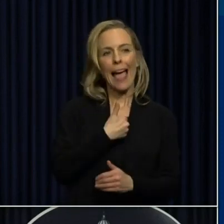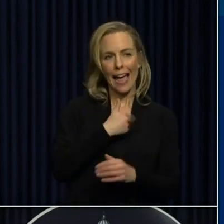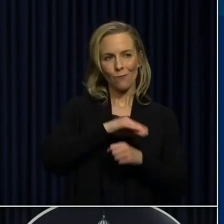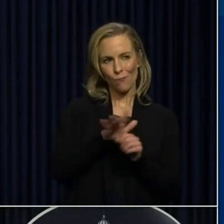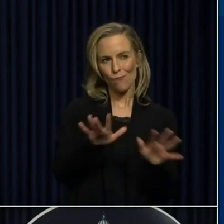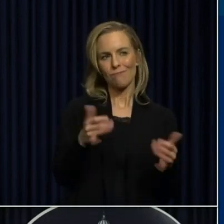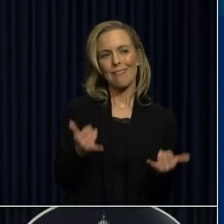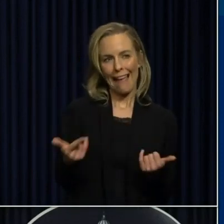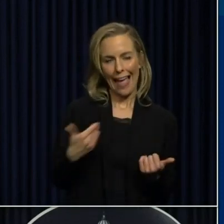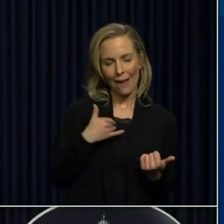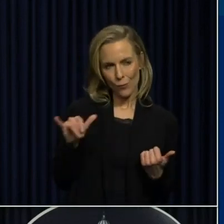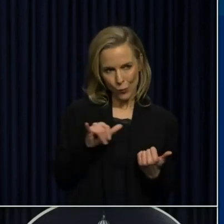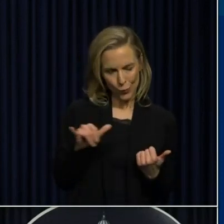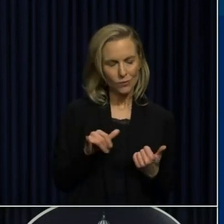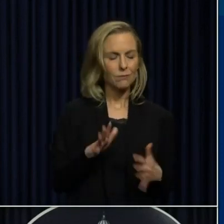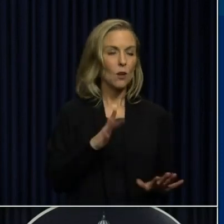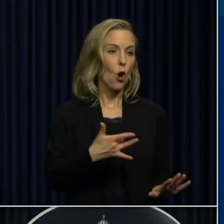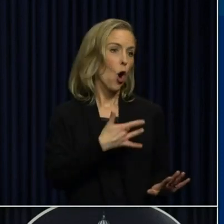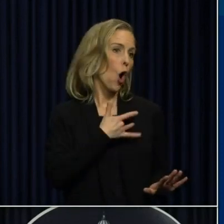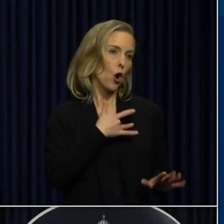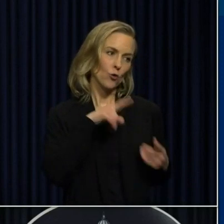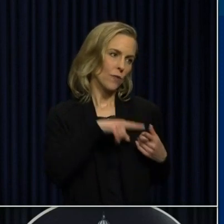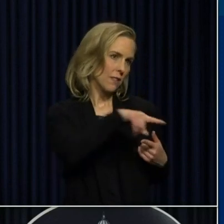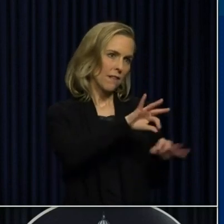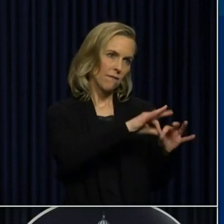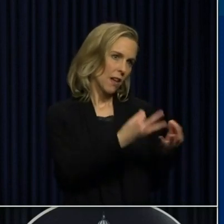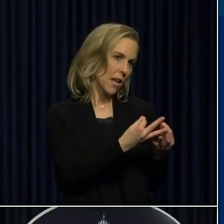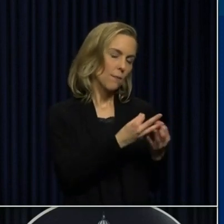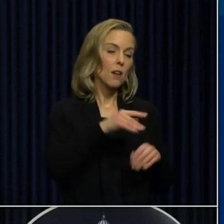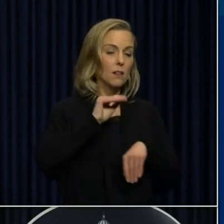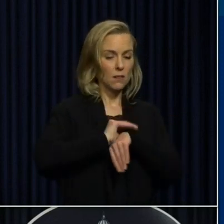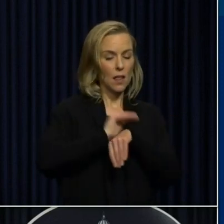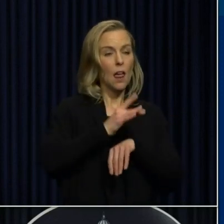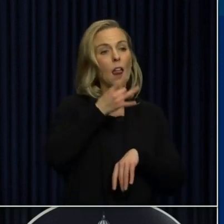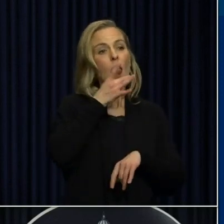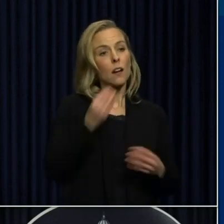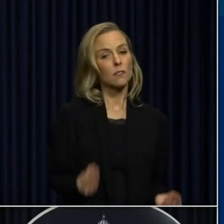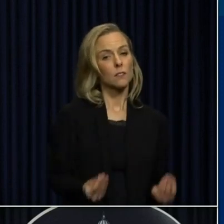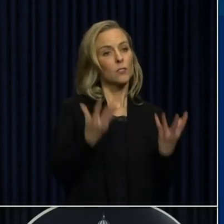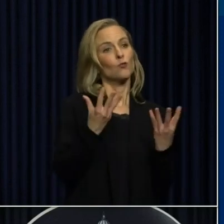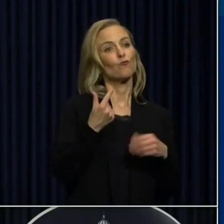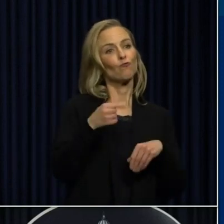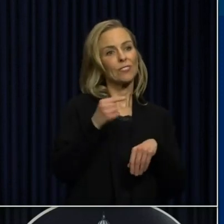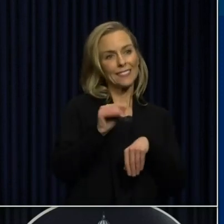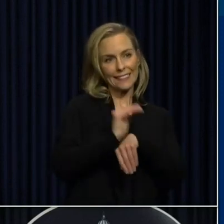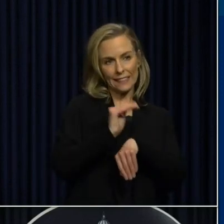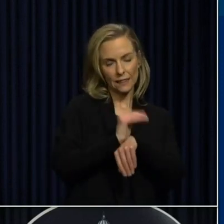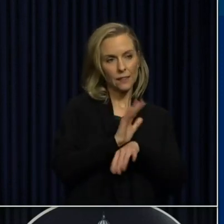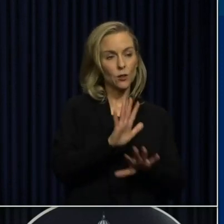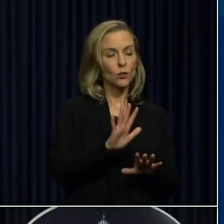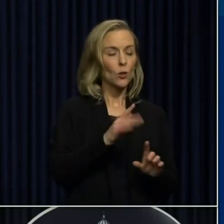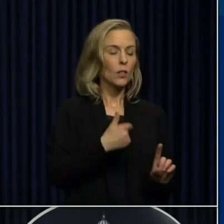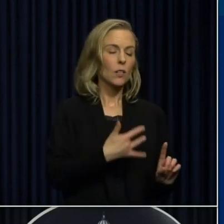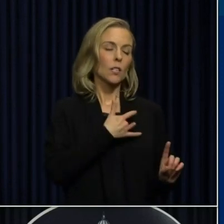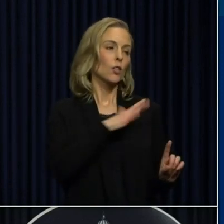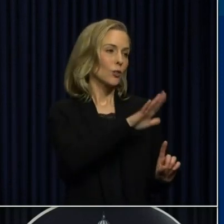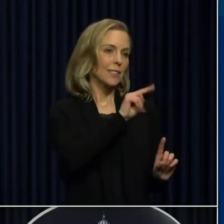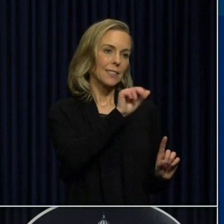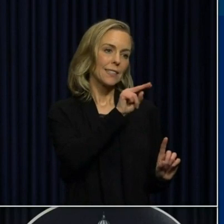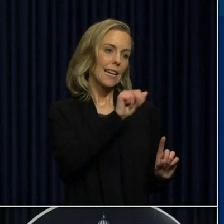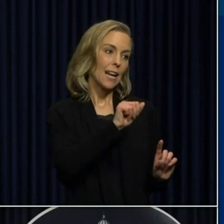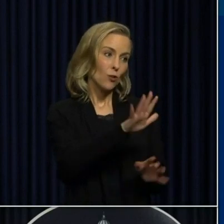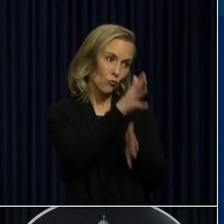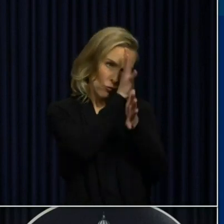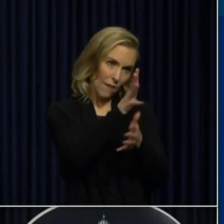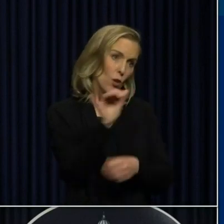Woods family. We're thinking about you, and when we light our houses green tonight, we'll be thinking about your beloved Nana and your grandfather